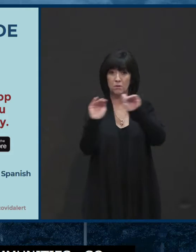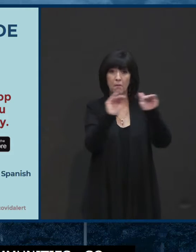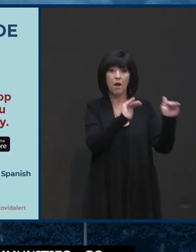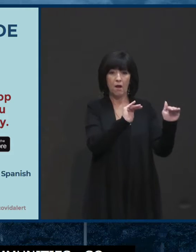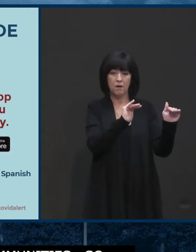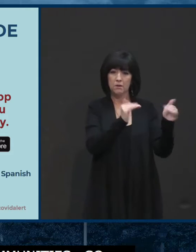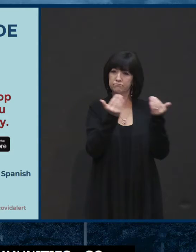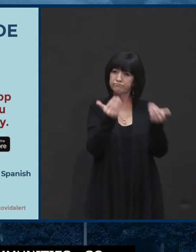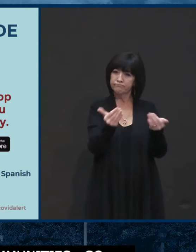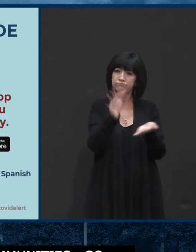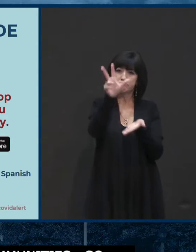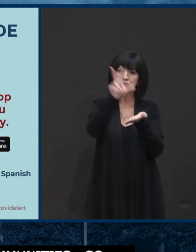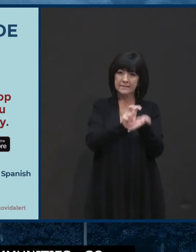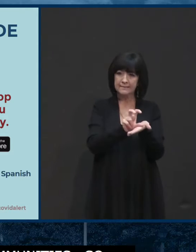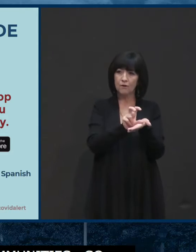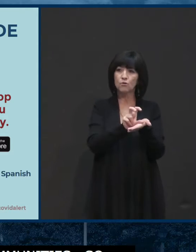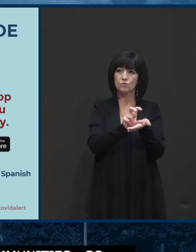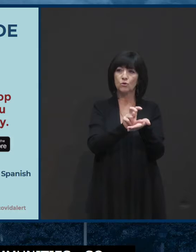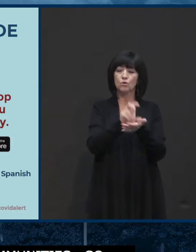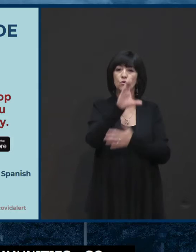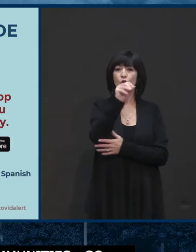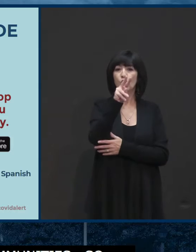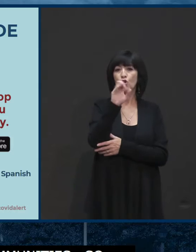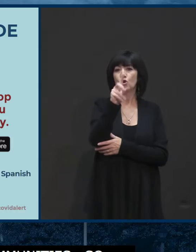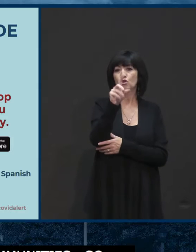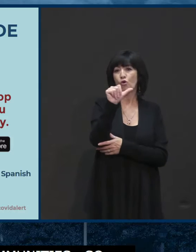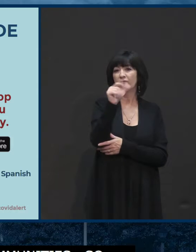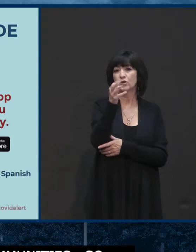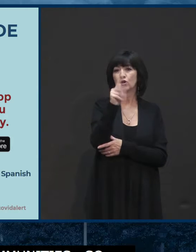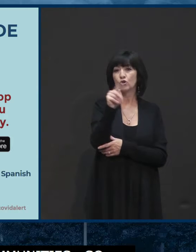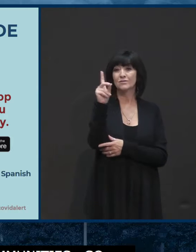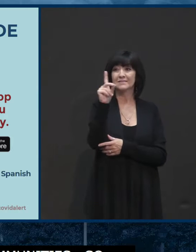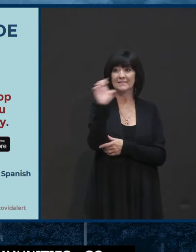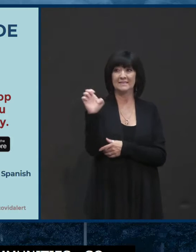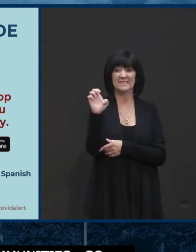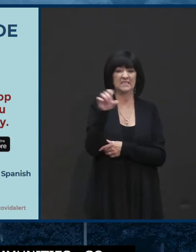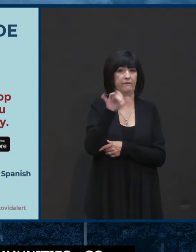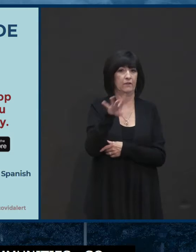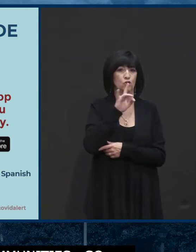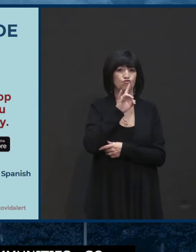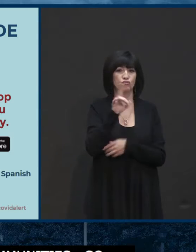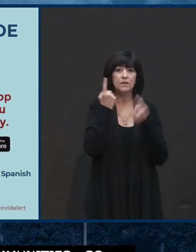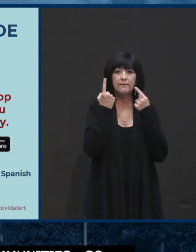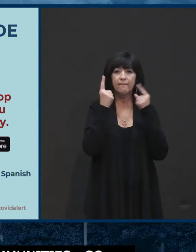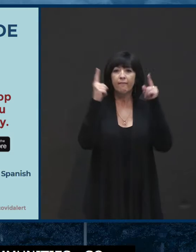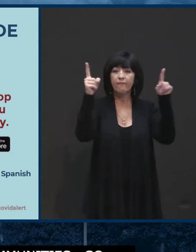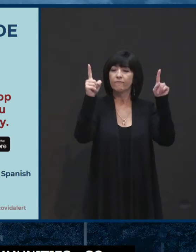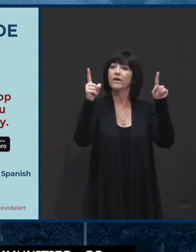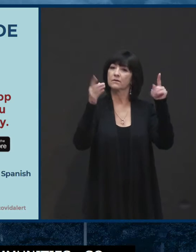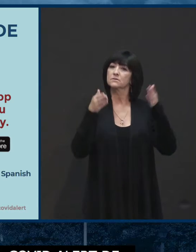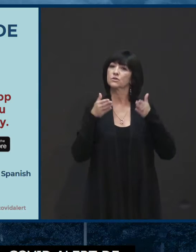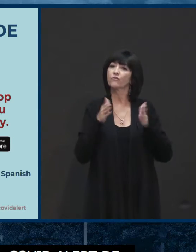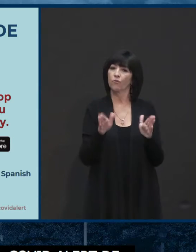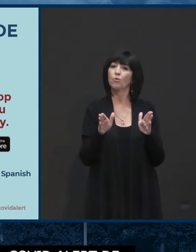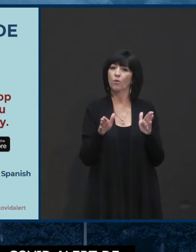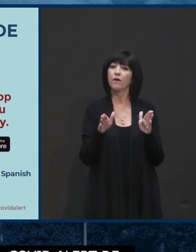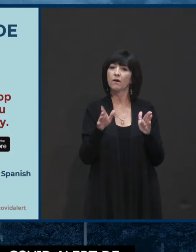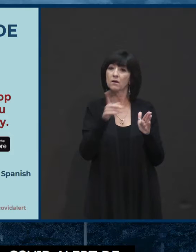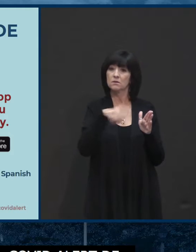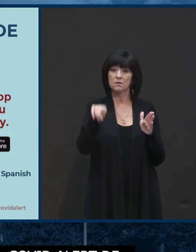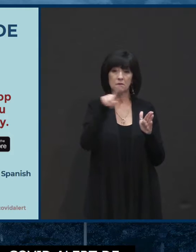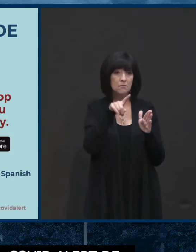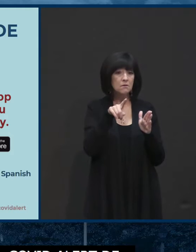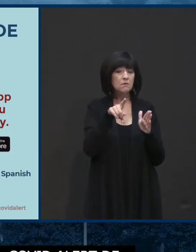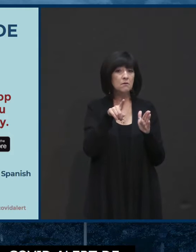on your phone, COVID Alert DE. It's really an effective way to identify whether you've come in contact anonymously